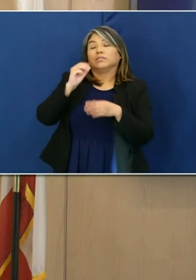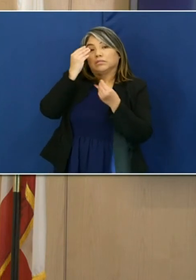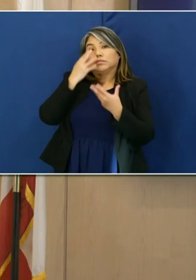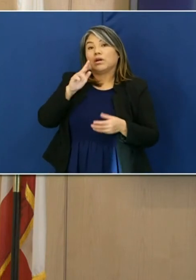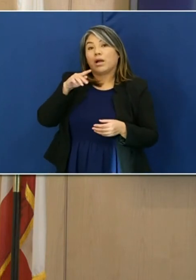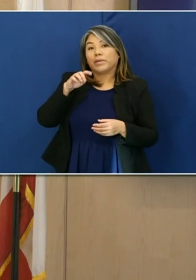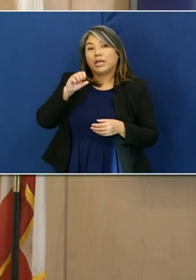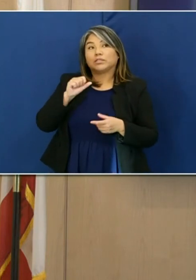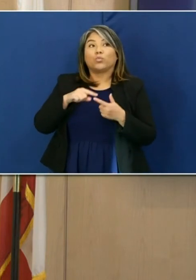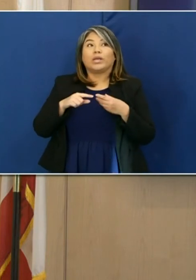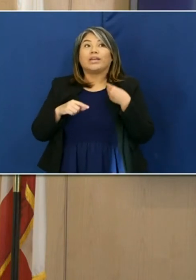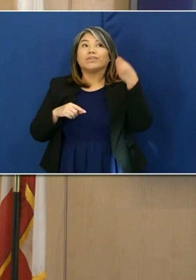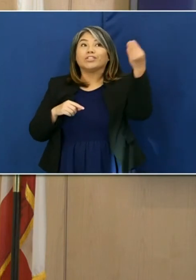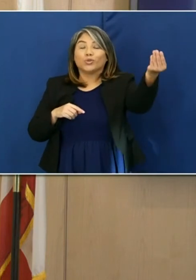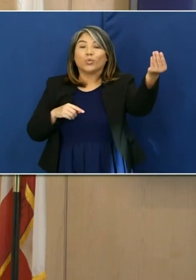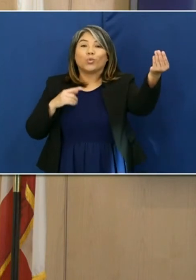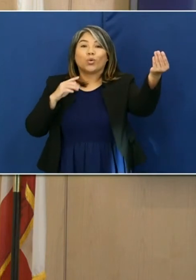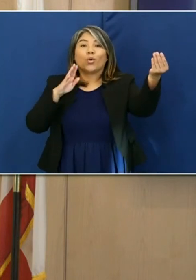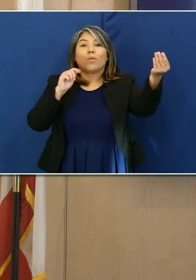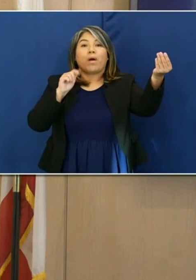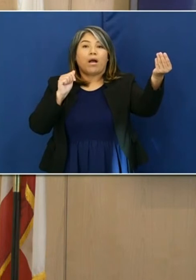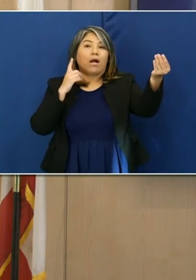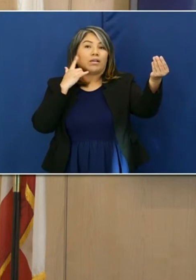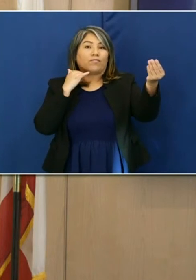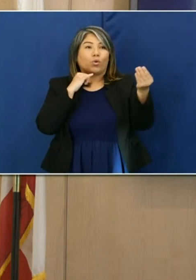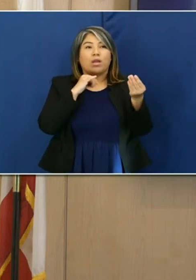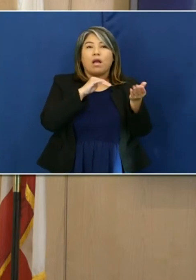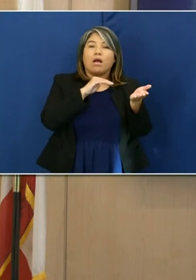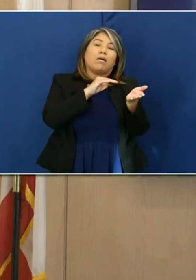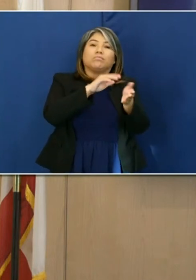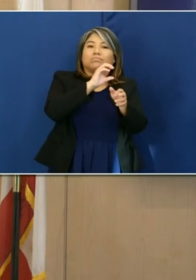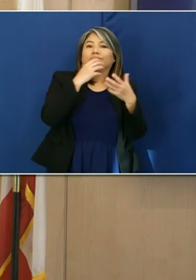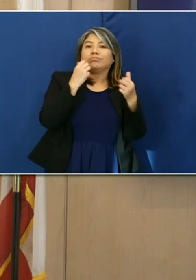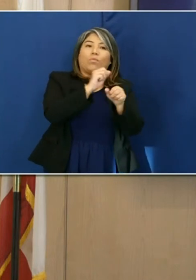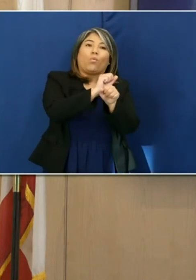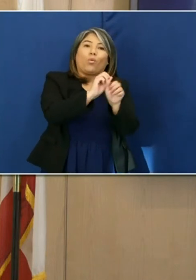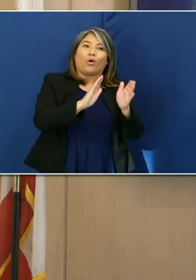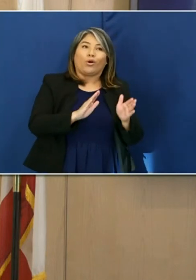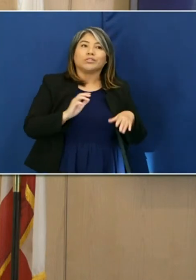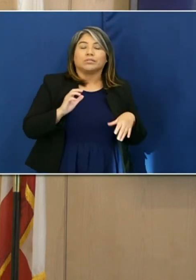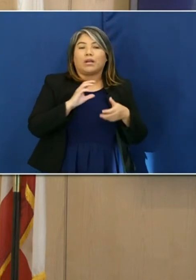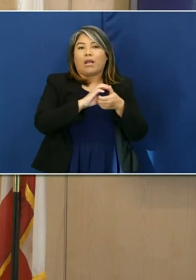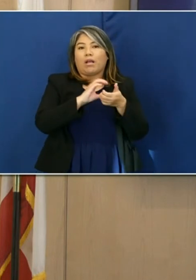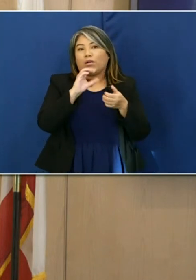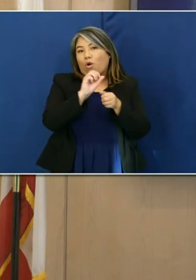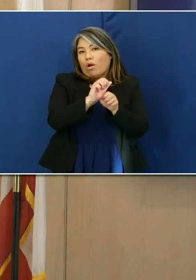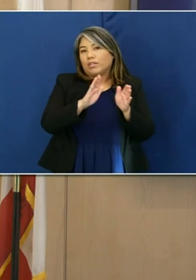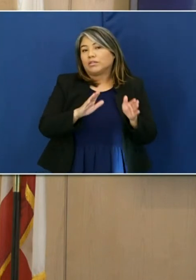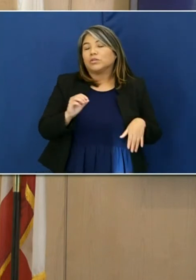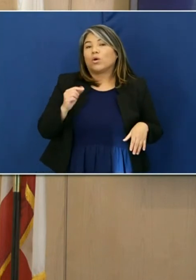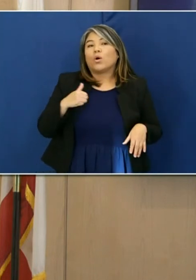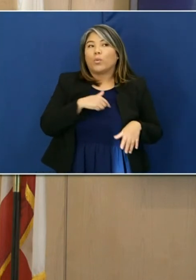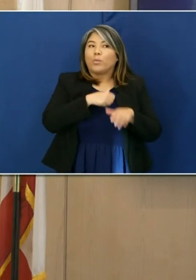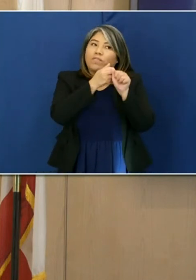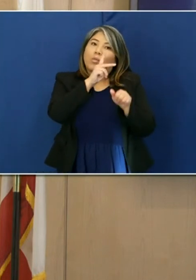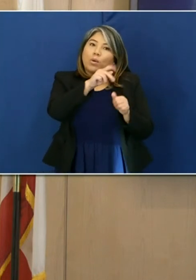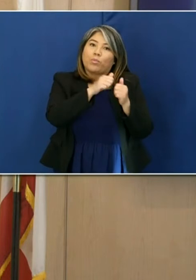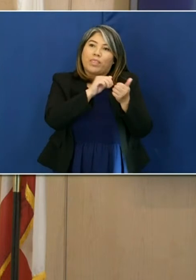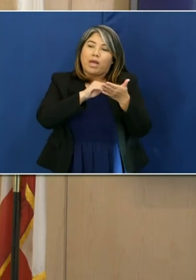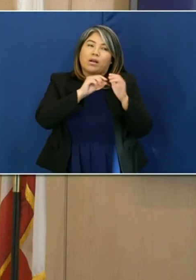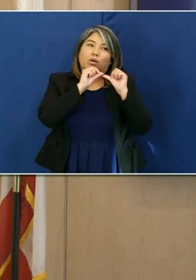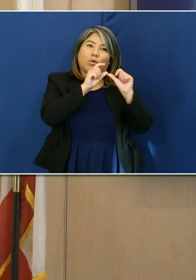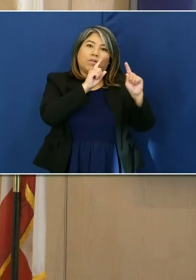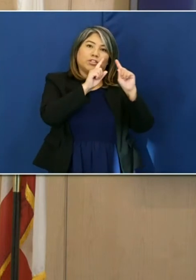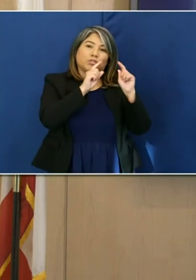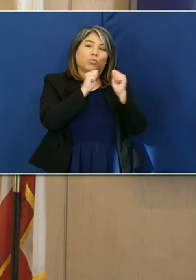Baja California. We're making this general announcement today about this variant, and we will follow this up with ongoing conversations